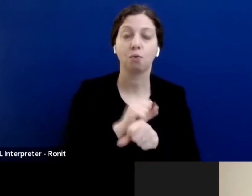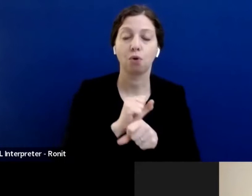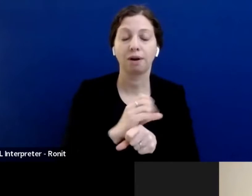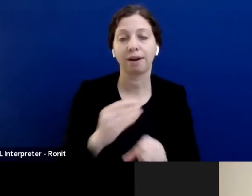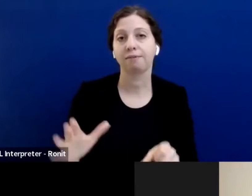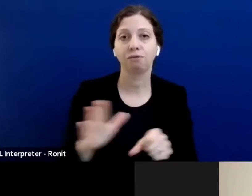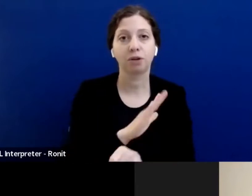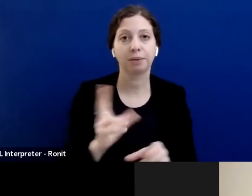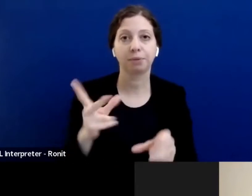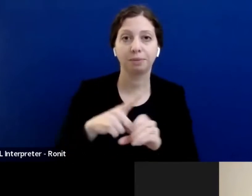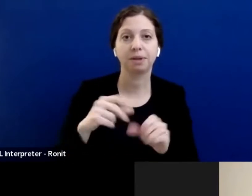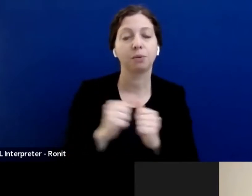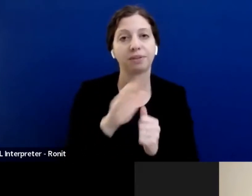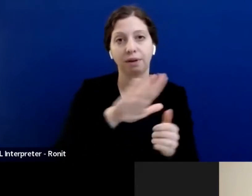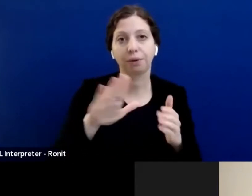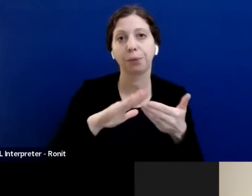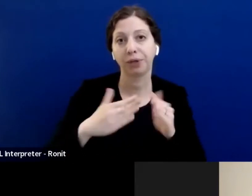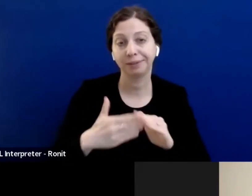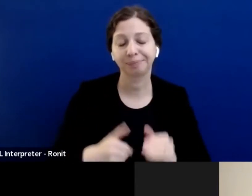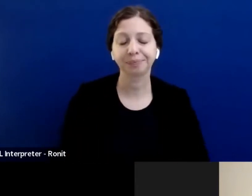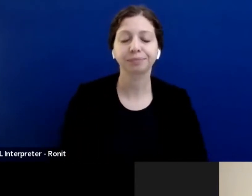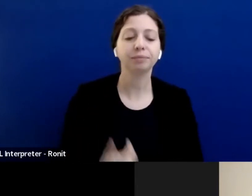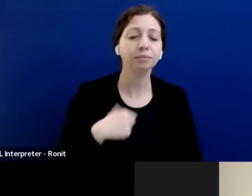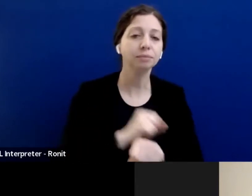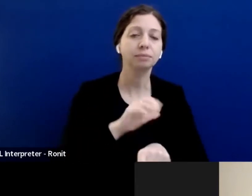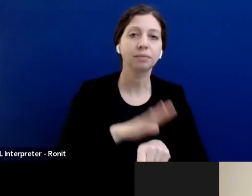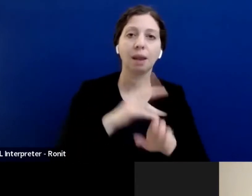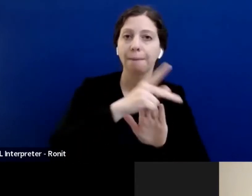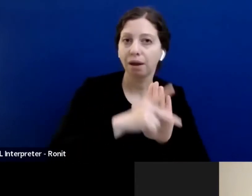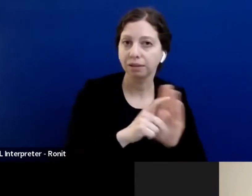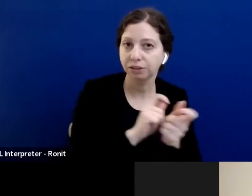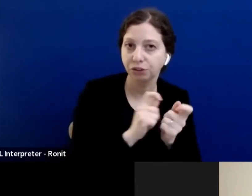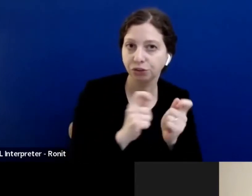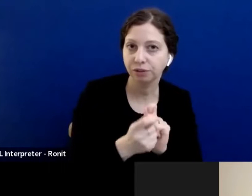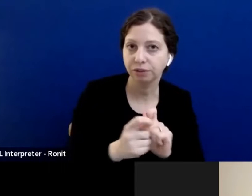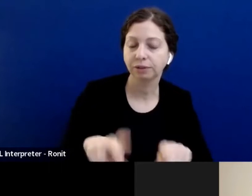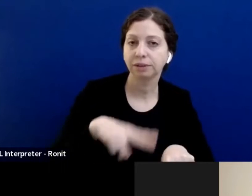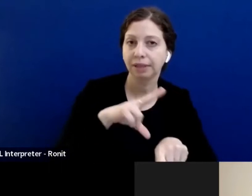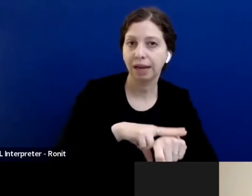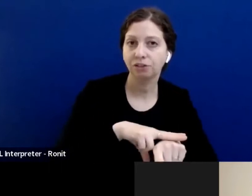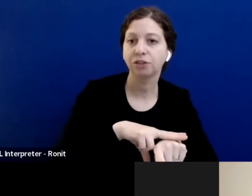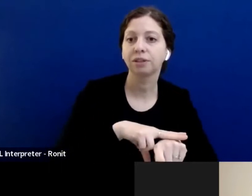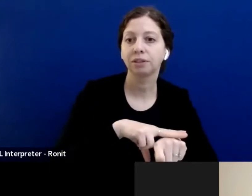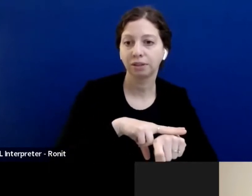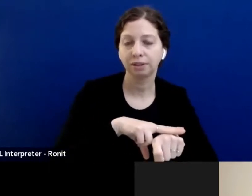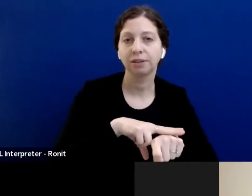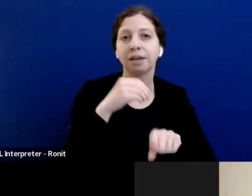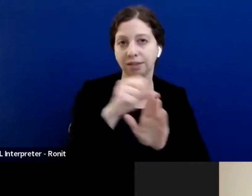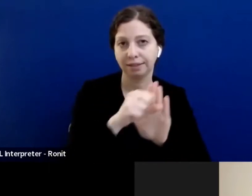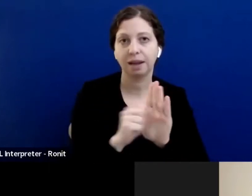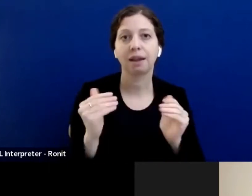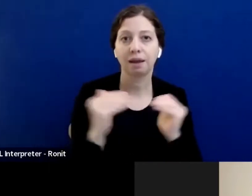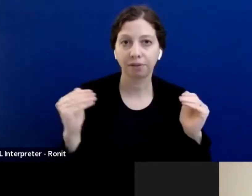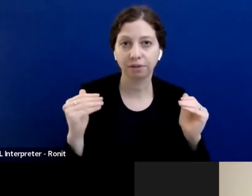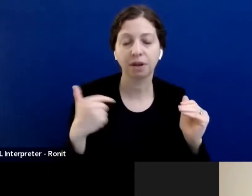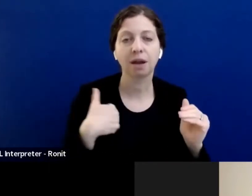participate in their communities. I've worked on policy change at national and state levels, and